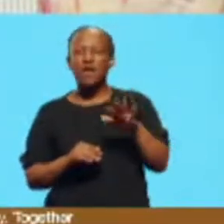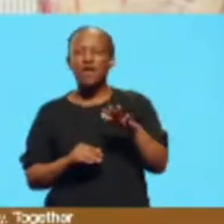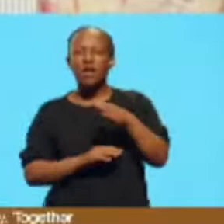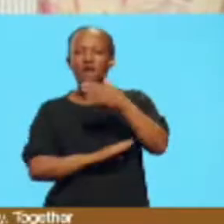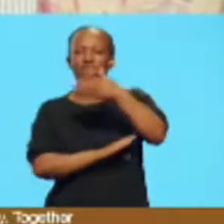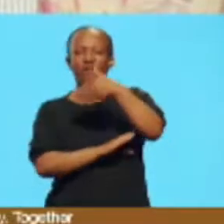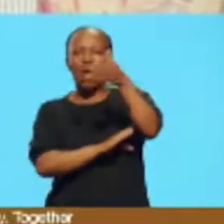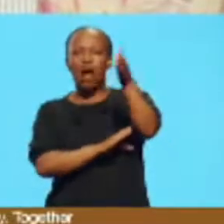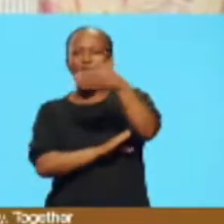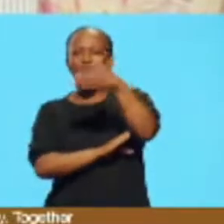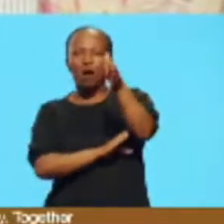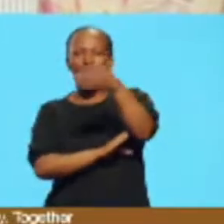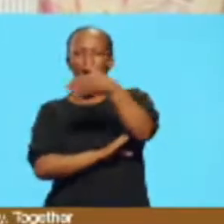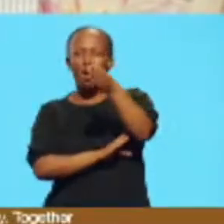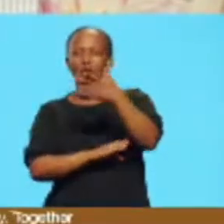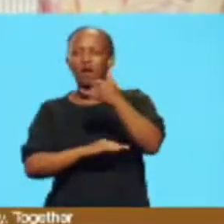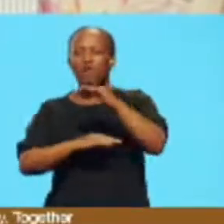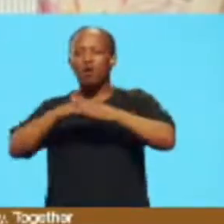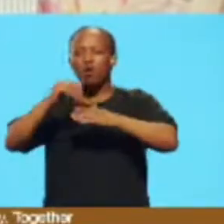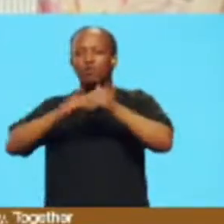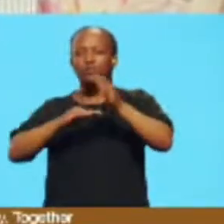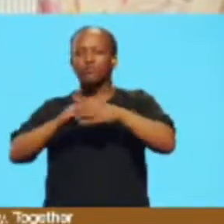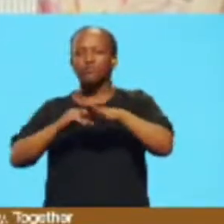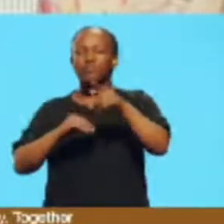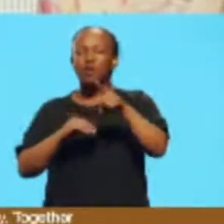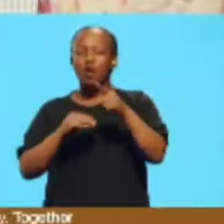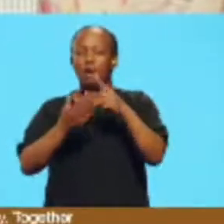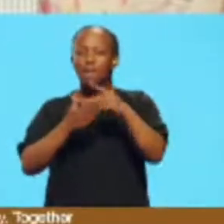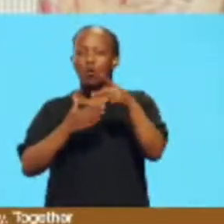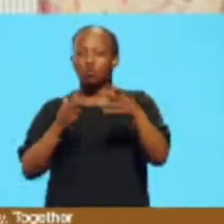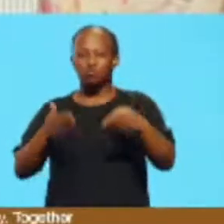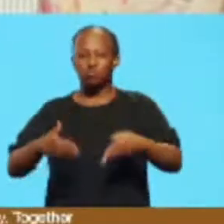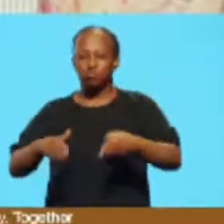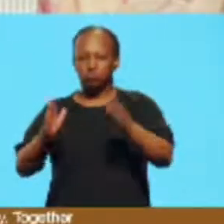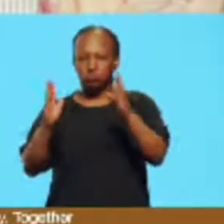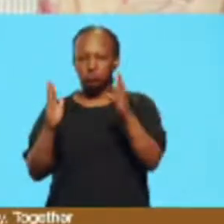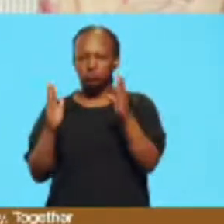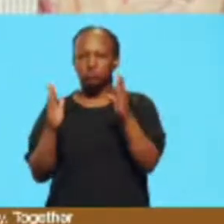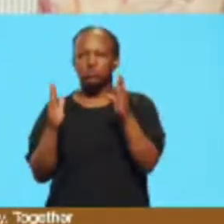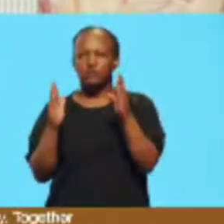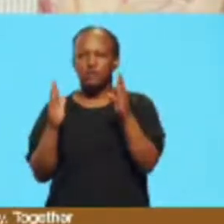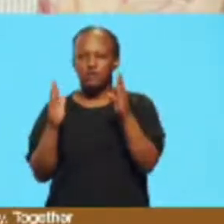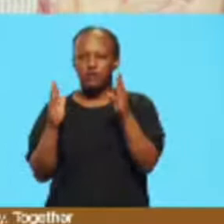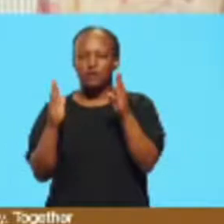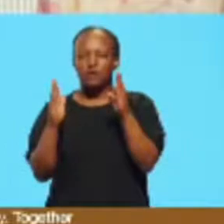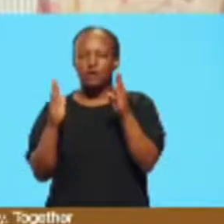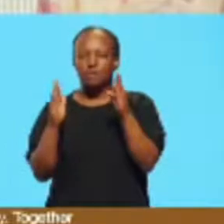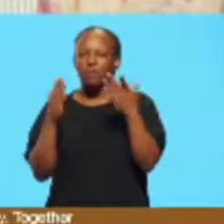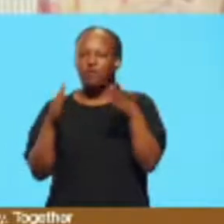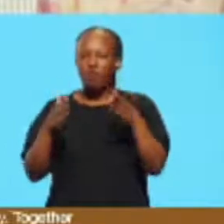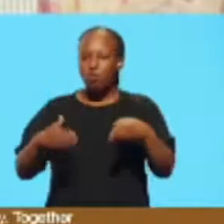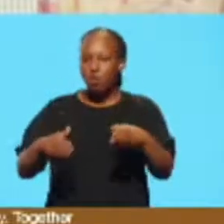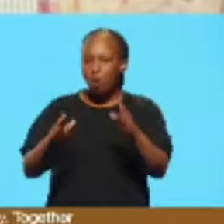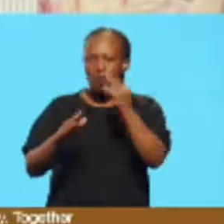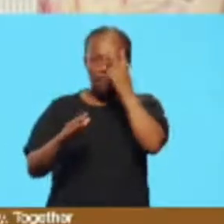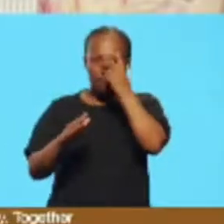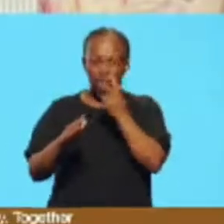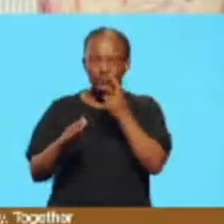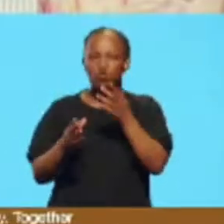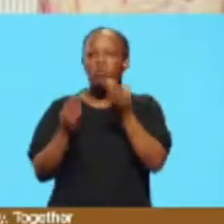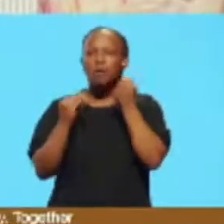flag? If there's a construction project going on, building of a tar road and so on and so on, you find